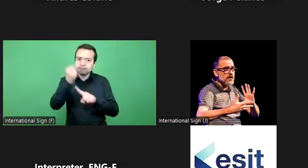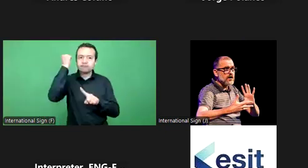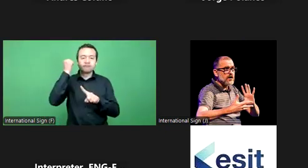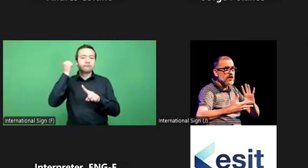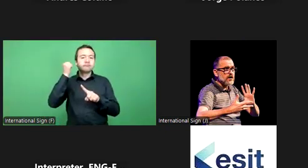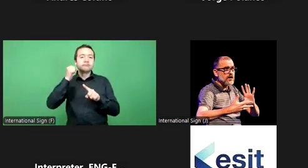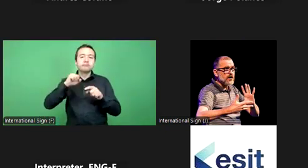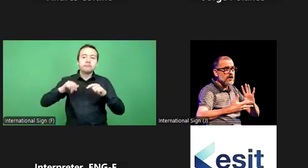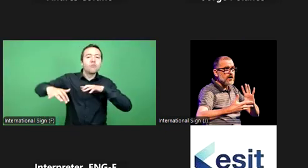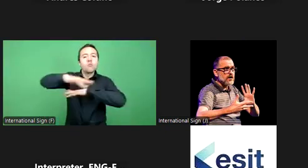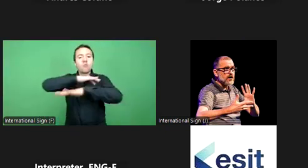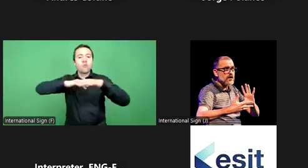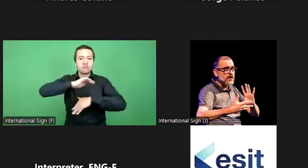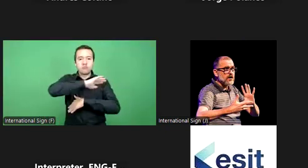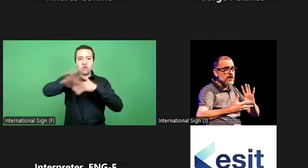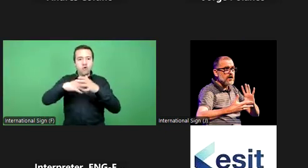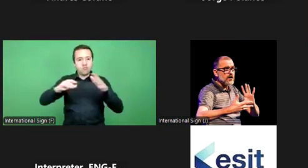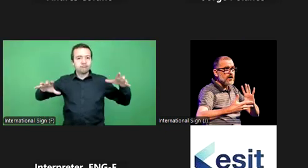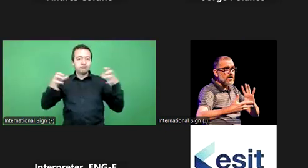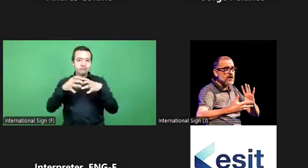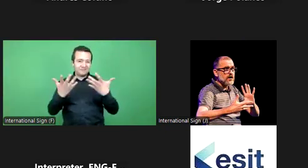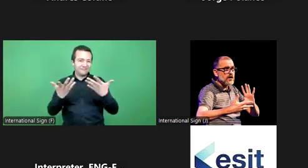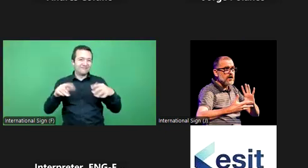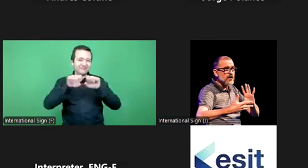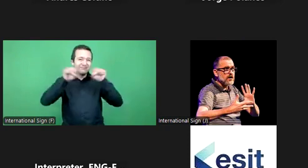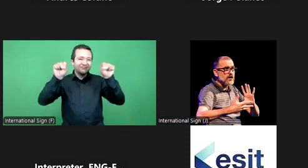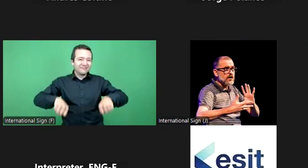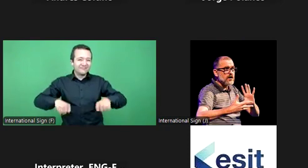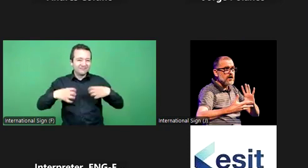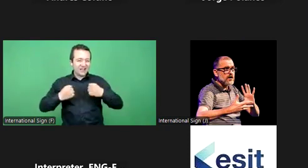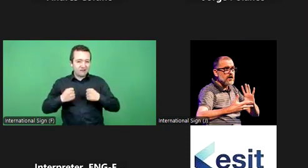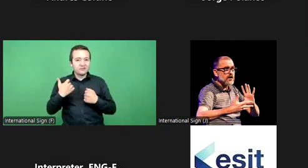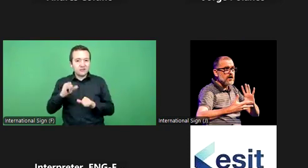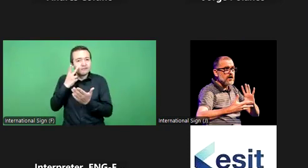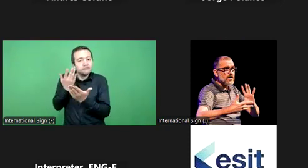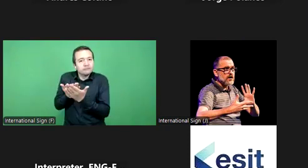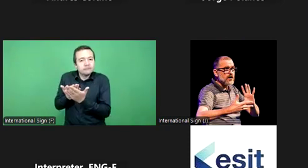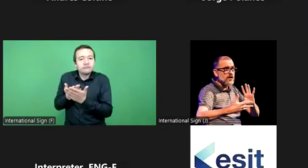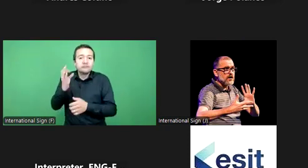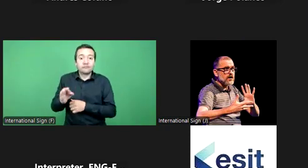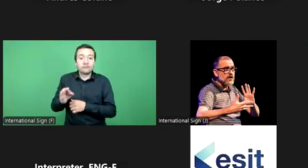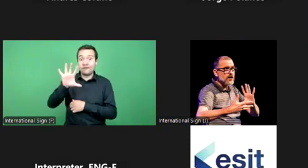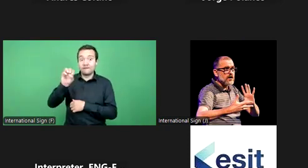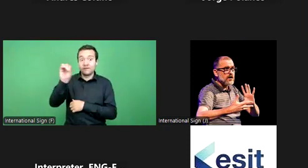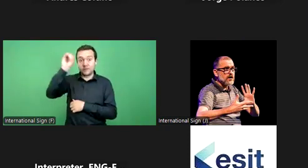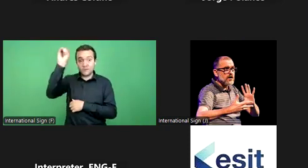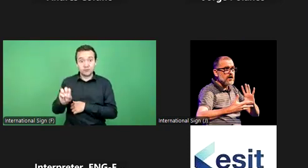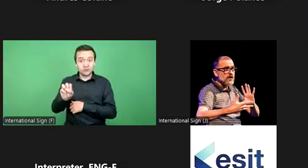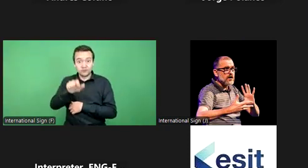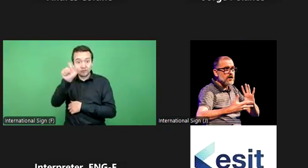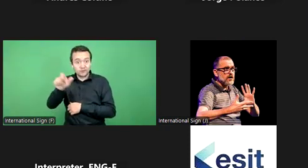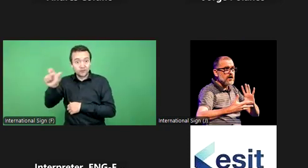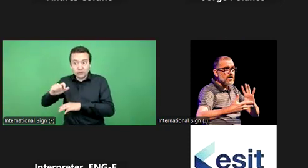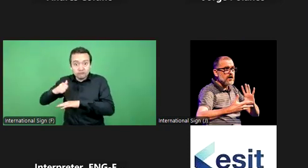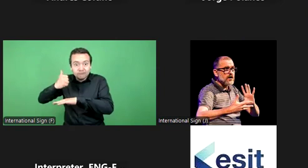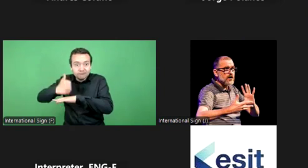We also realize that 50% of the actors that we need in being able to flesh out